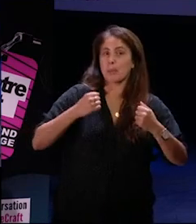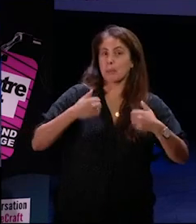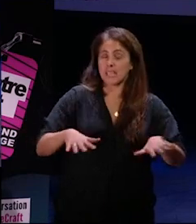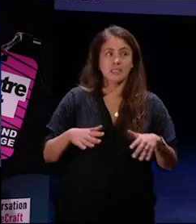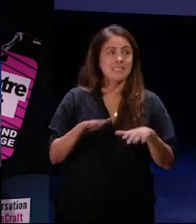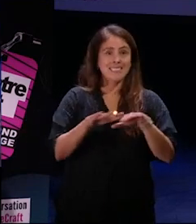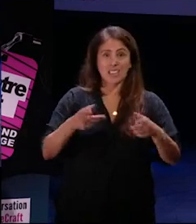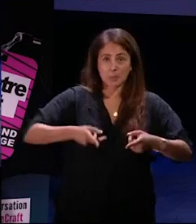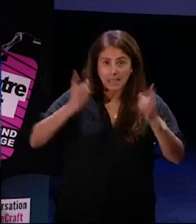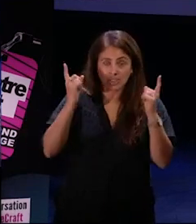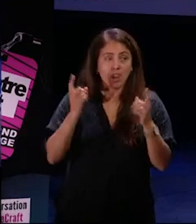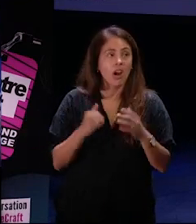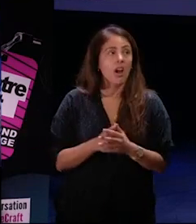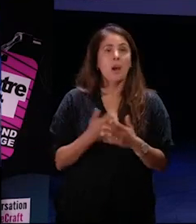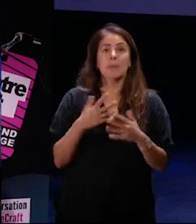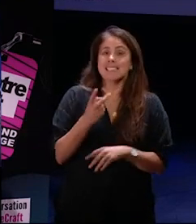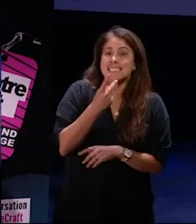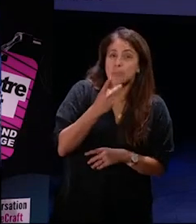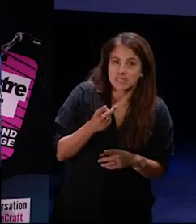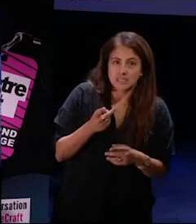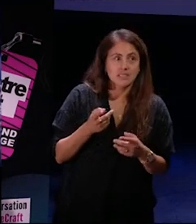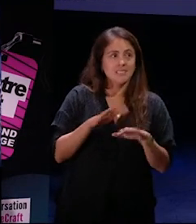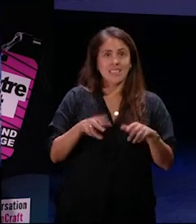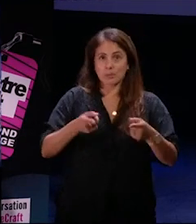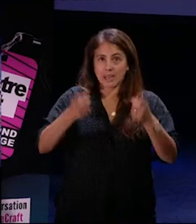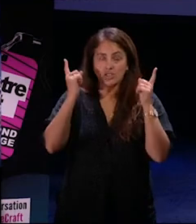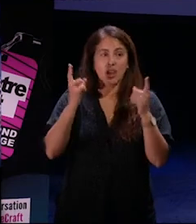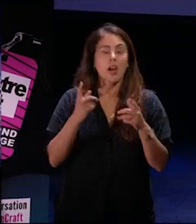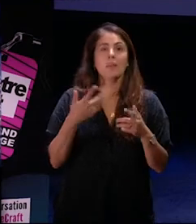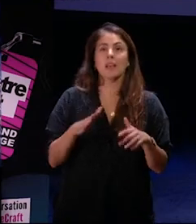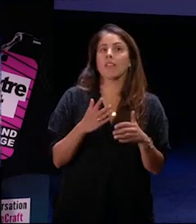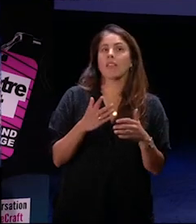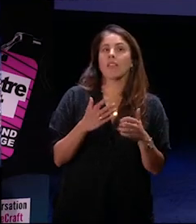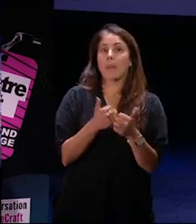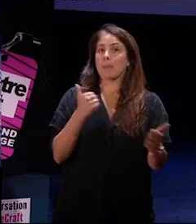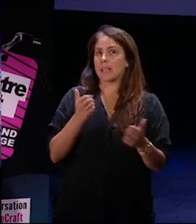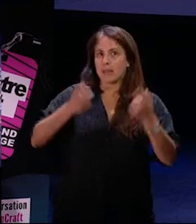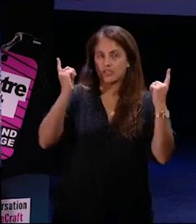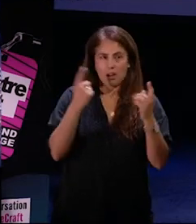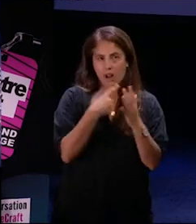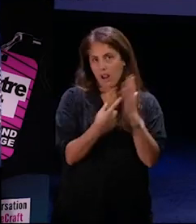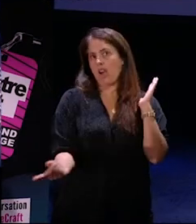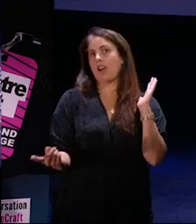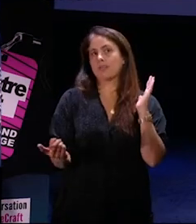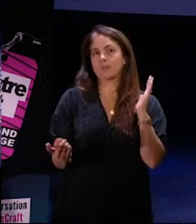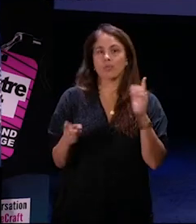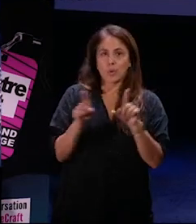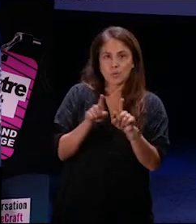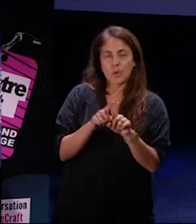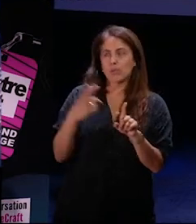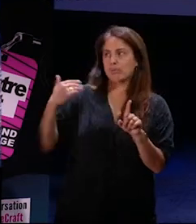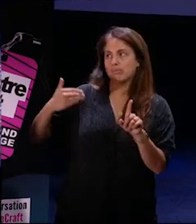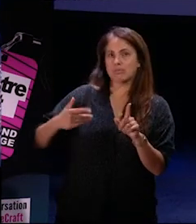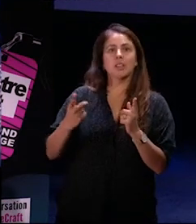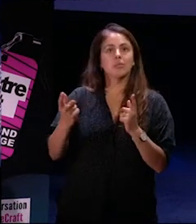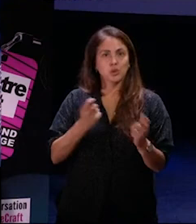stage manager, I've been a deputy stage manager, and I've been a company manager. And I've been a producer, I've been a general